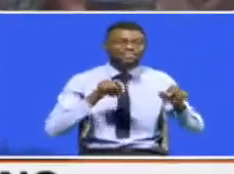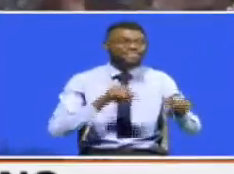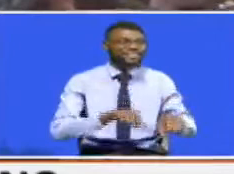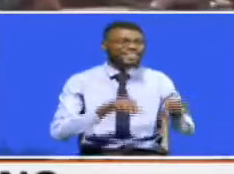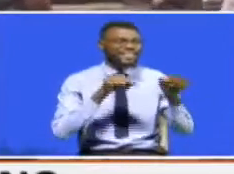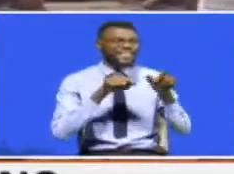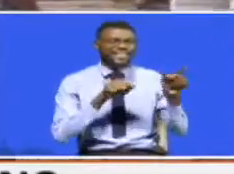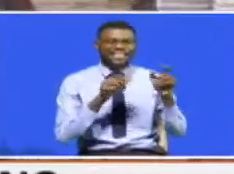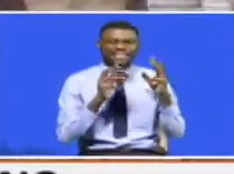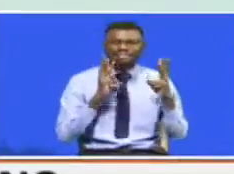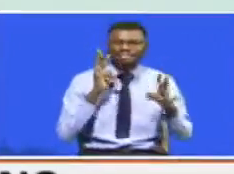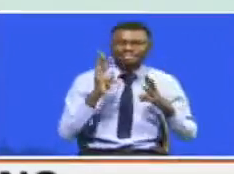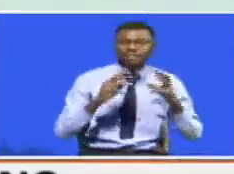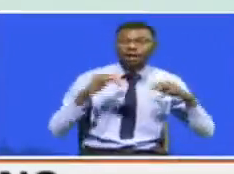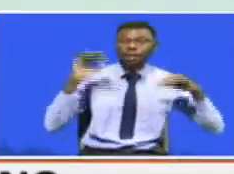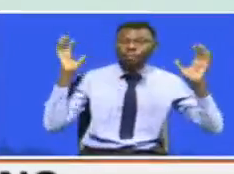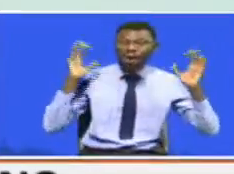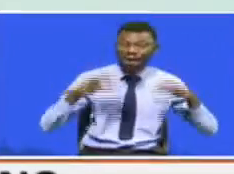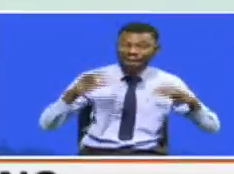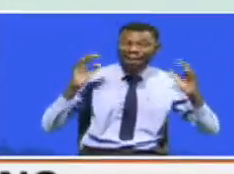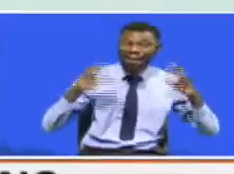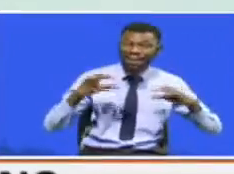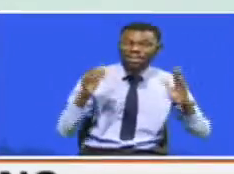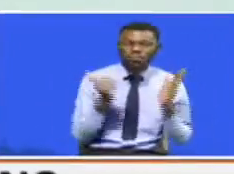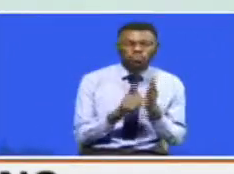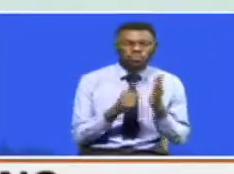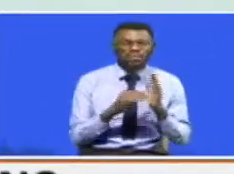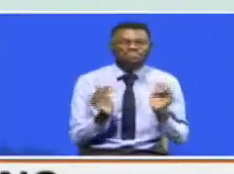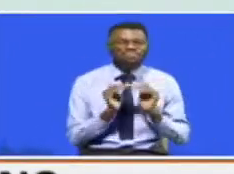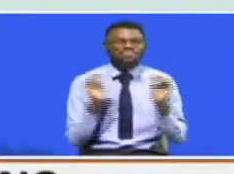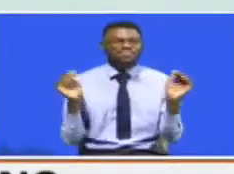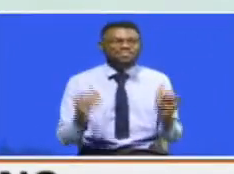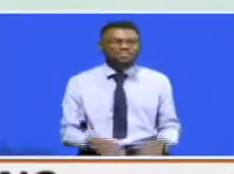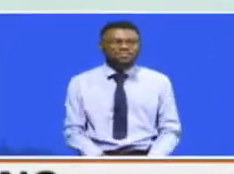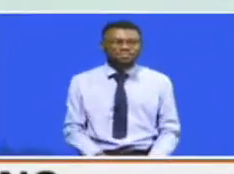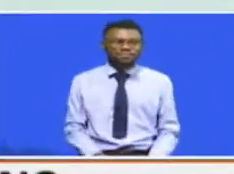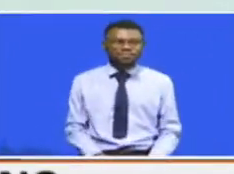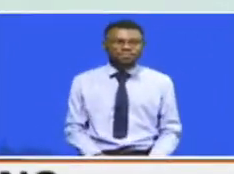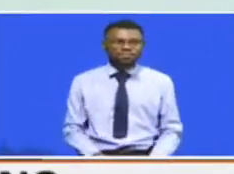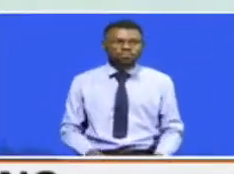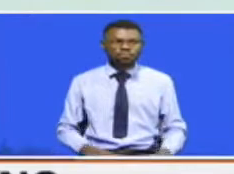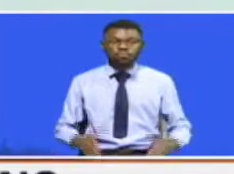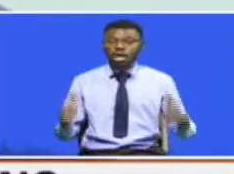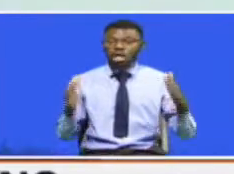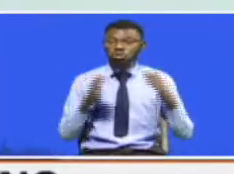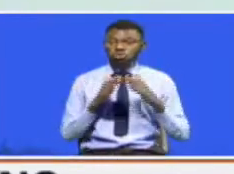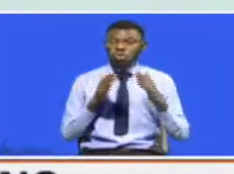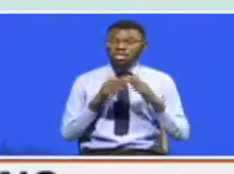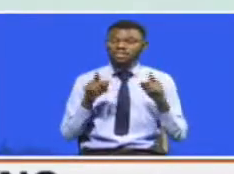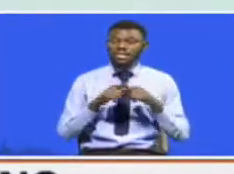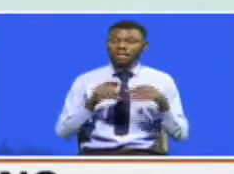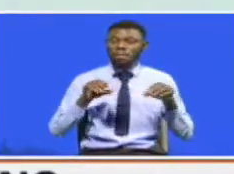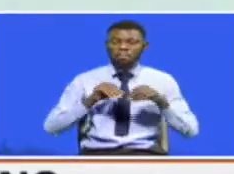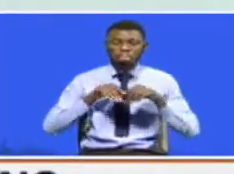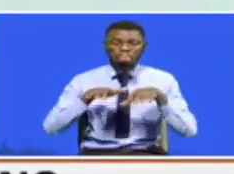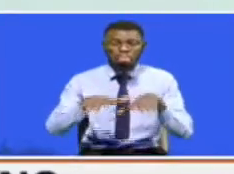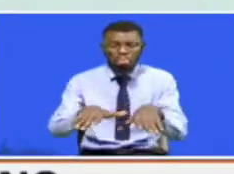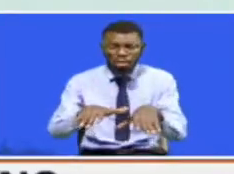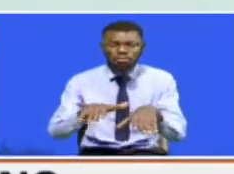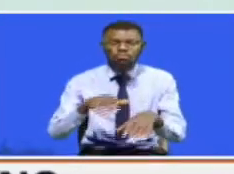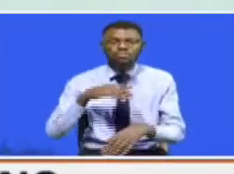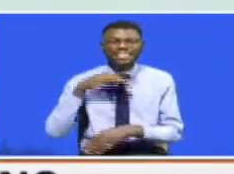about the effects of the rains. There's possibility of the toilets there getting into the lake. There are possibility of the